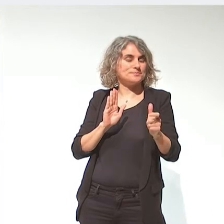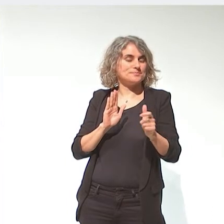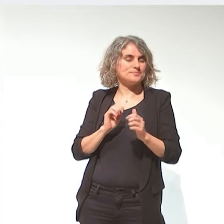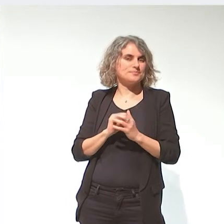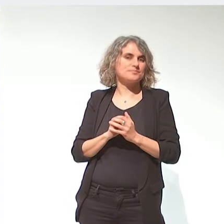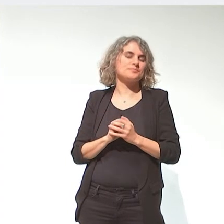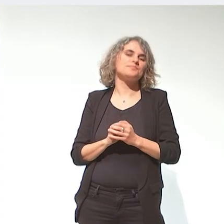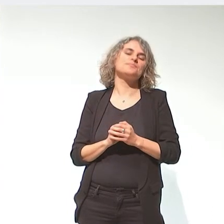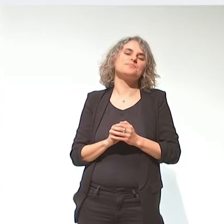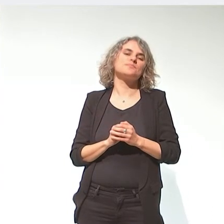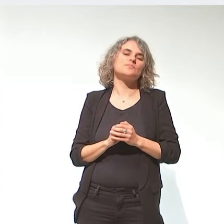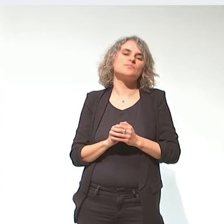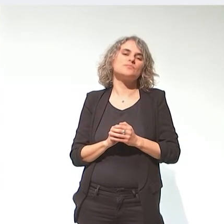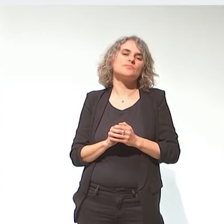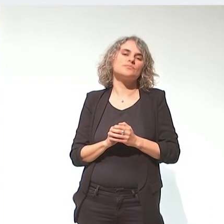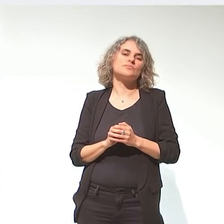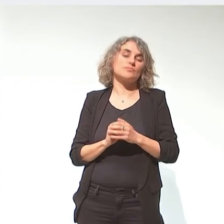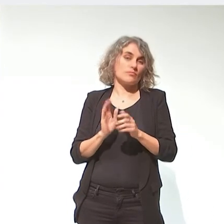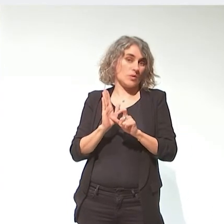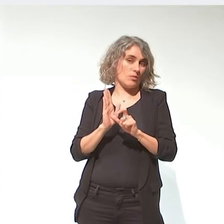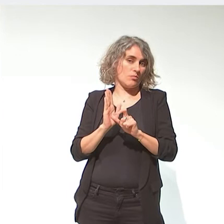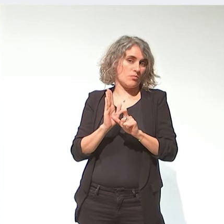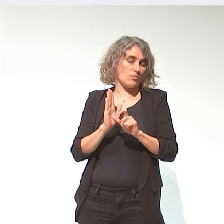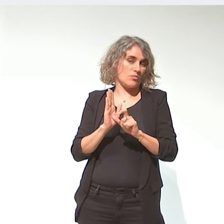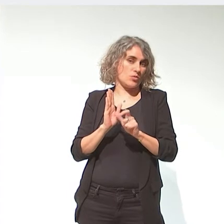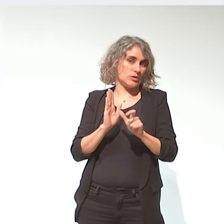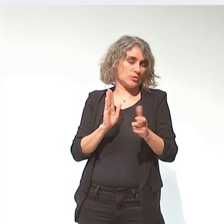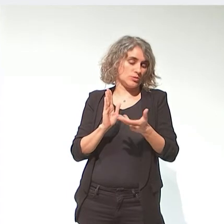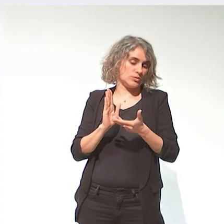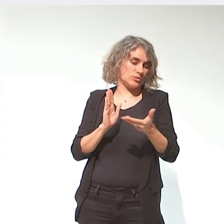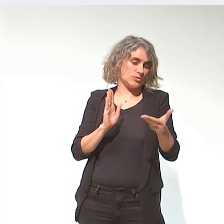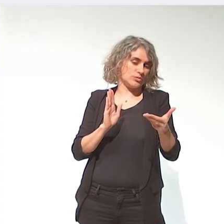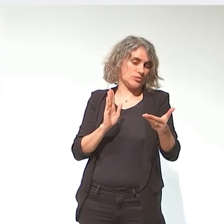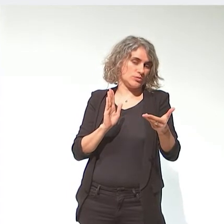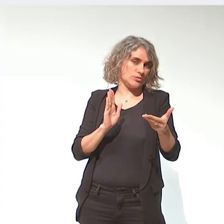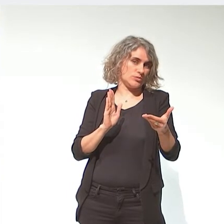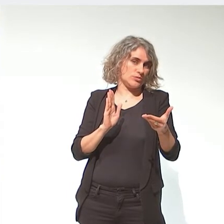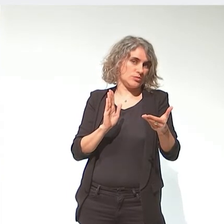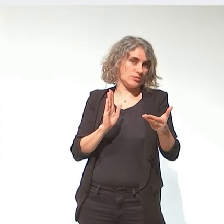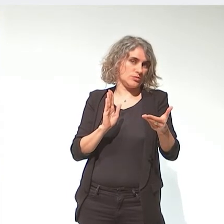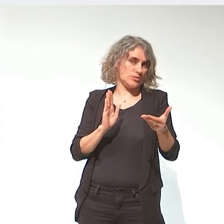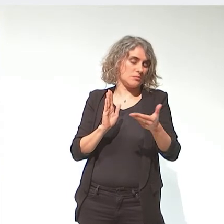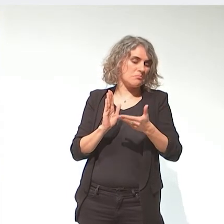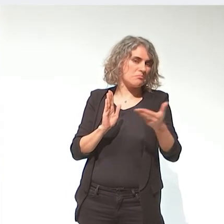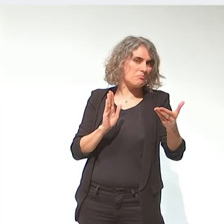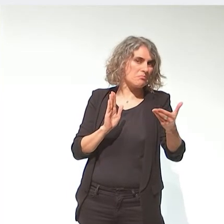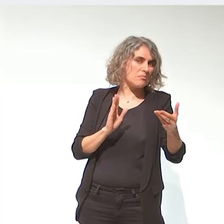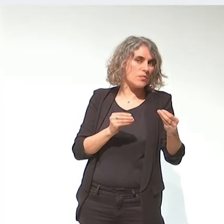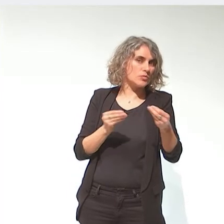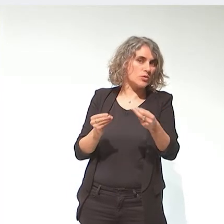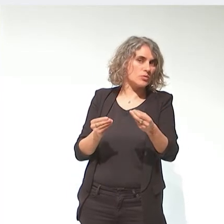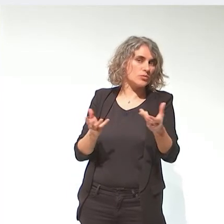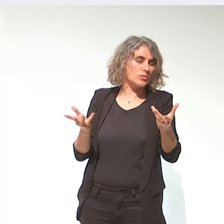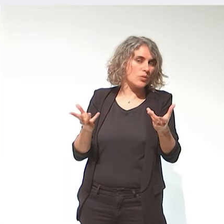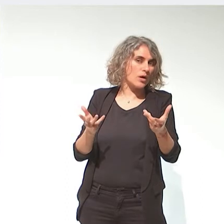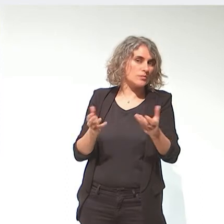that aims to respond to the diversity of the special needs